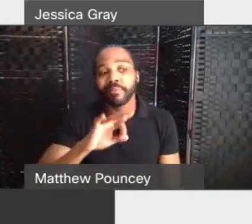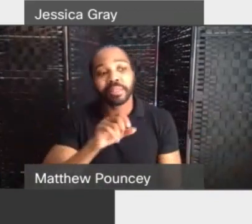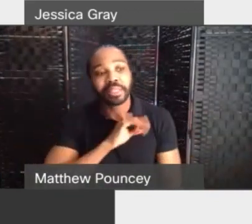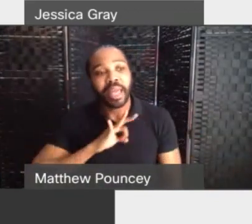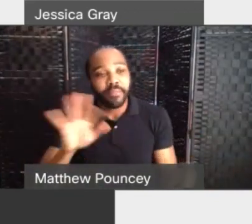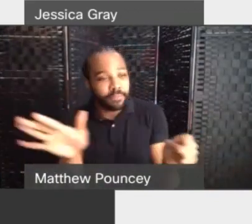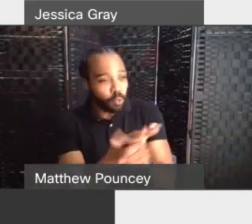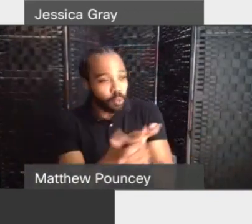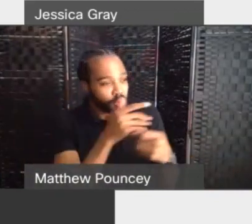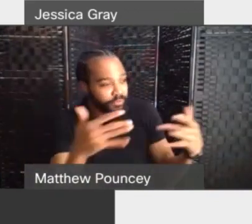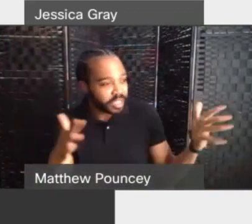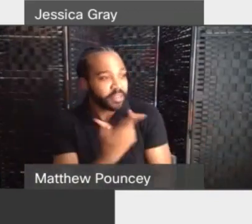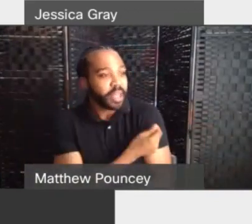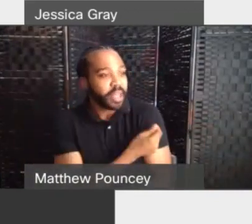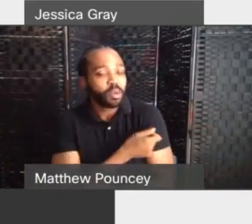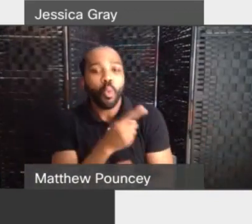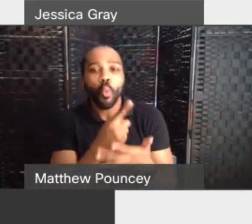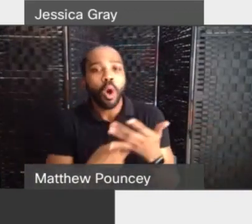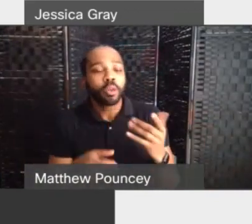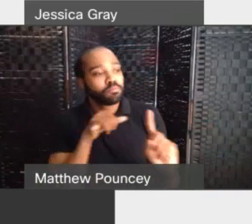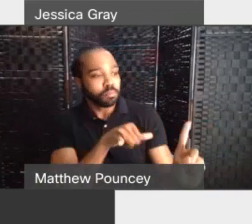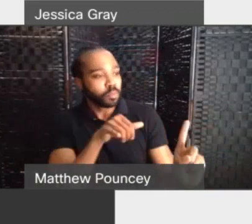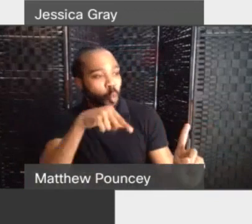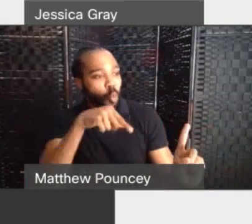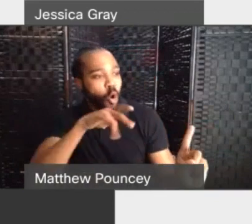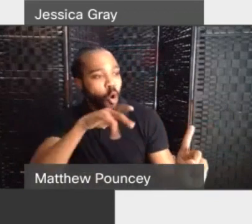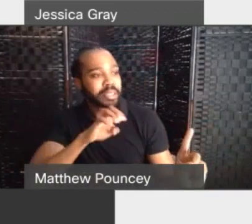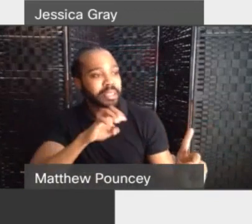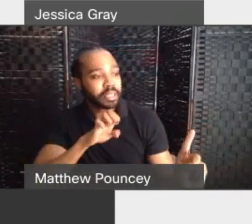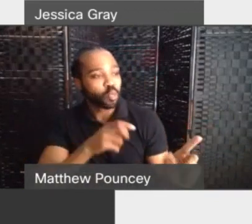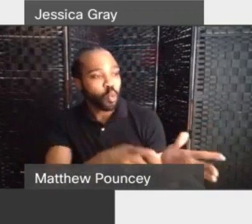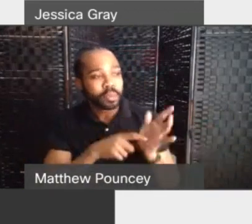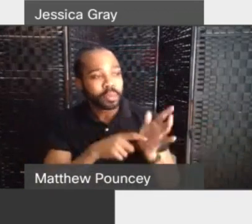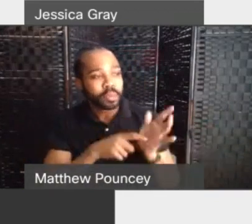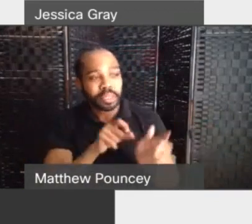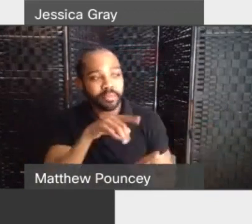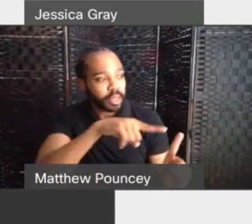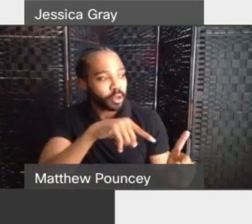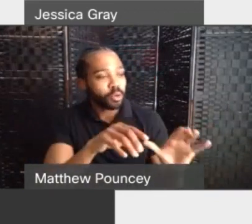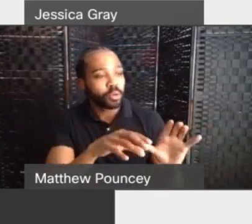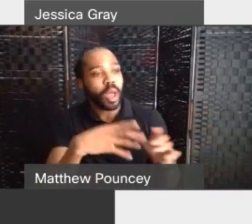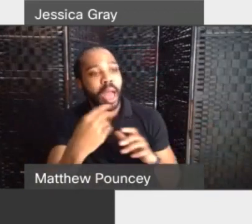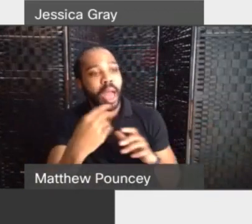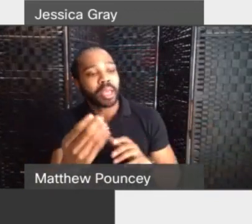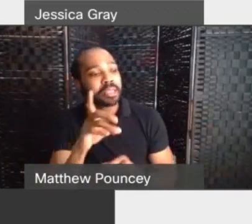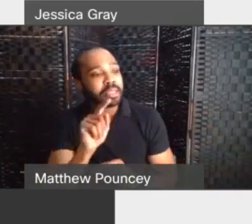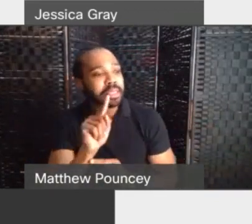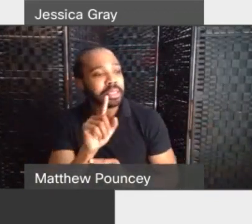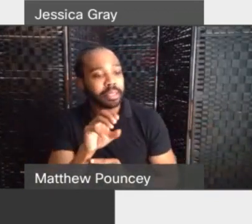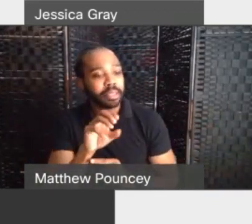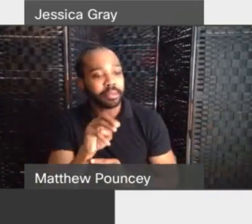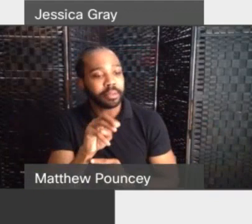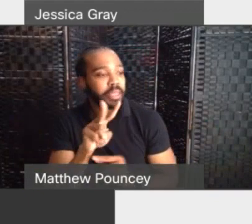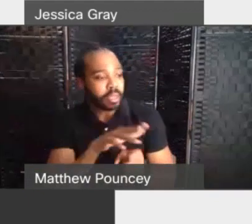vaccinated, what are the quarantine requirements if they travel outside the DMV area